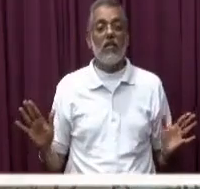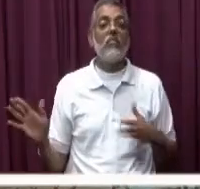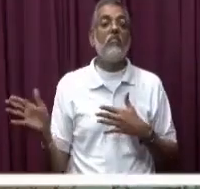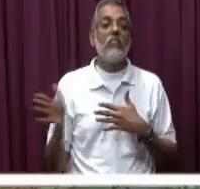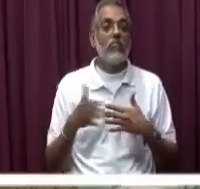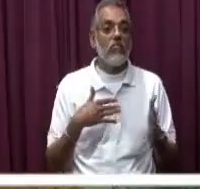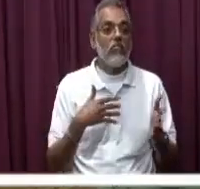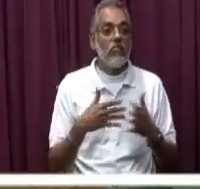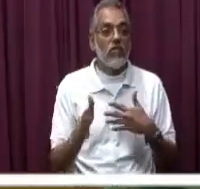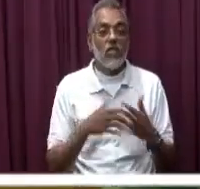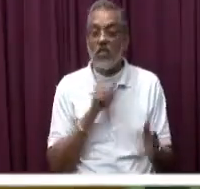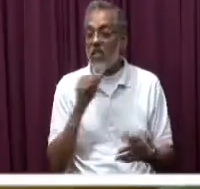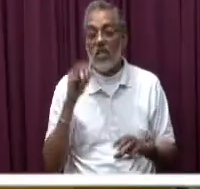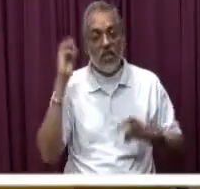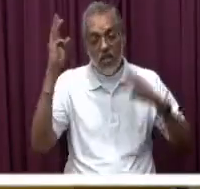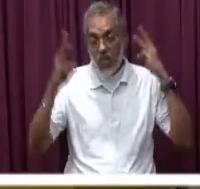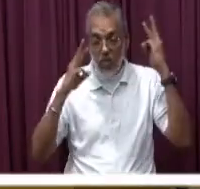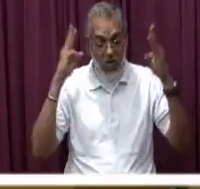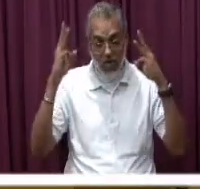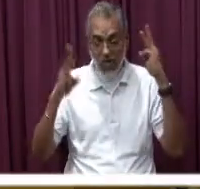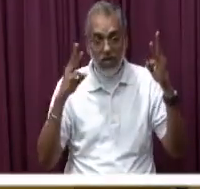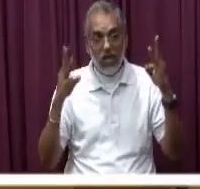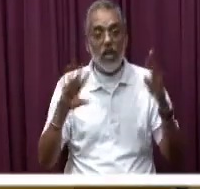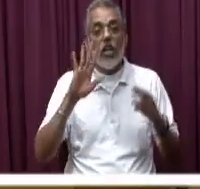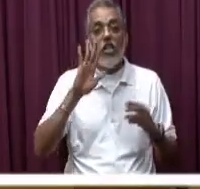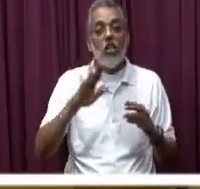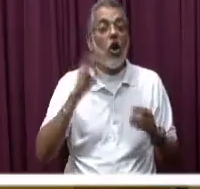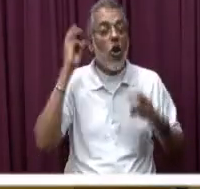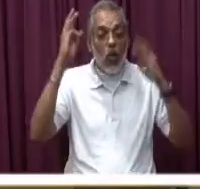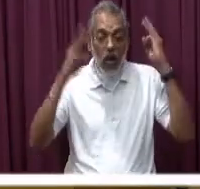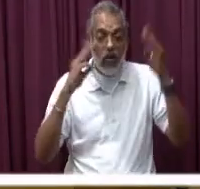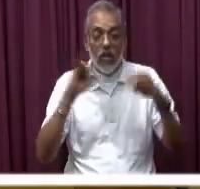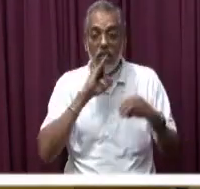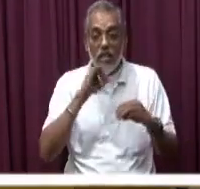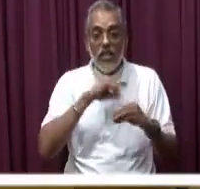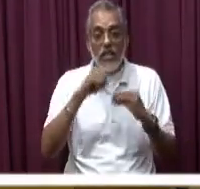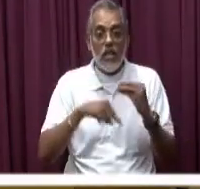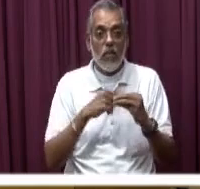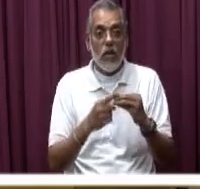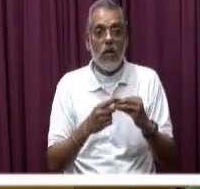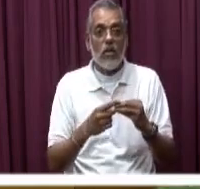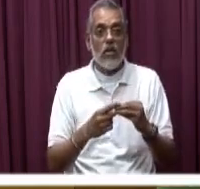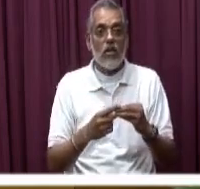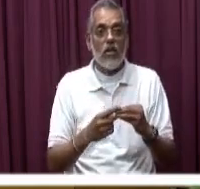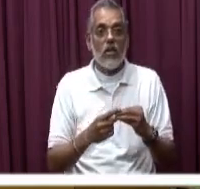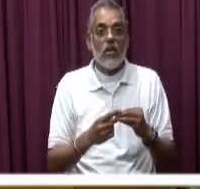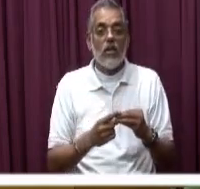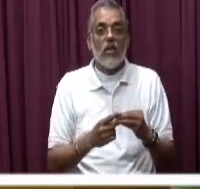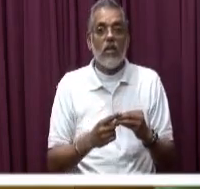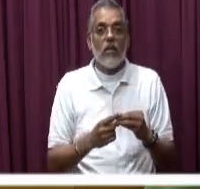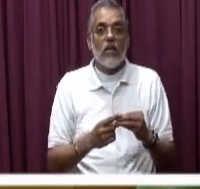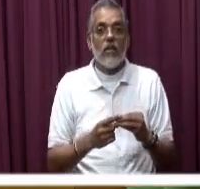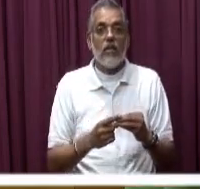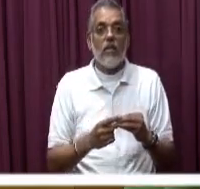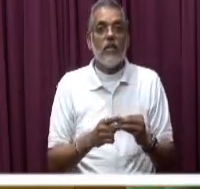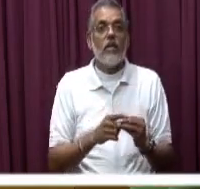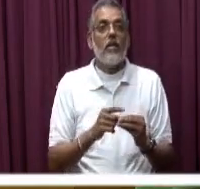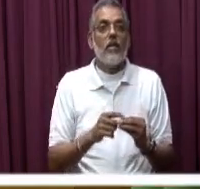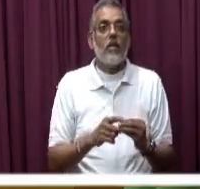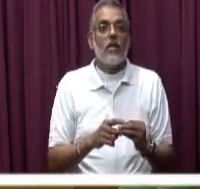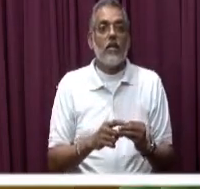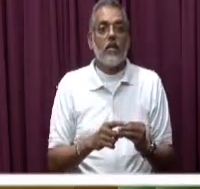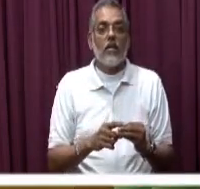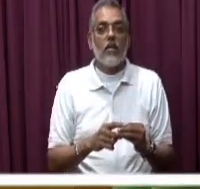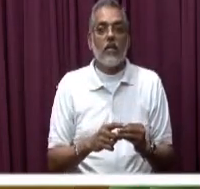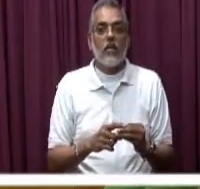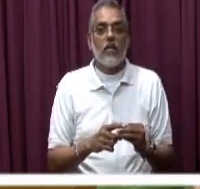foolish things about you. That is not your worry. Your worry is about the one who not only could